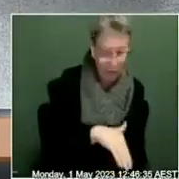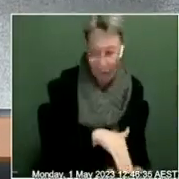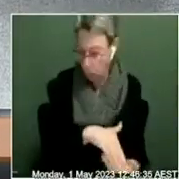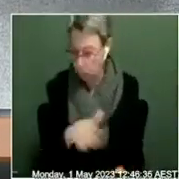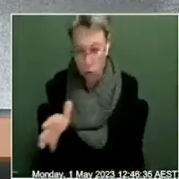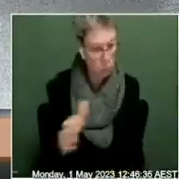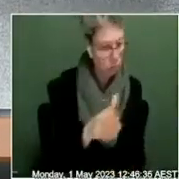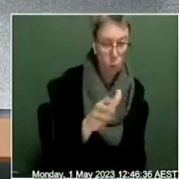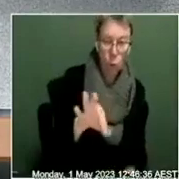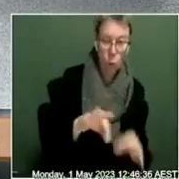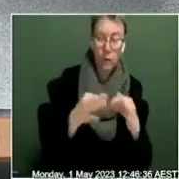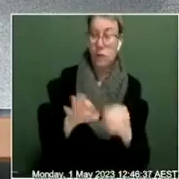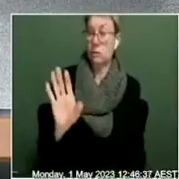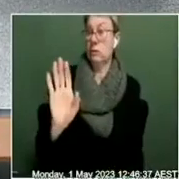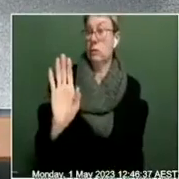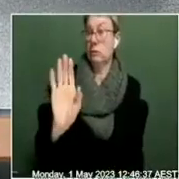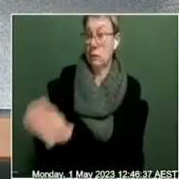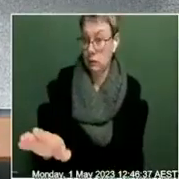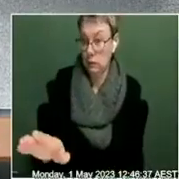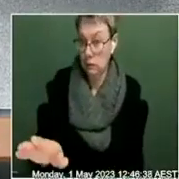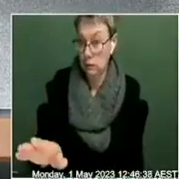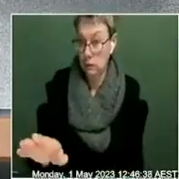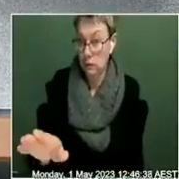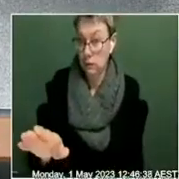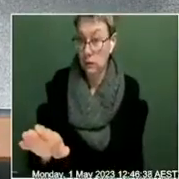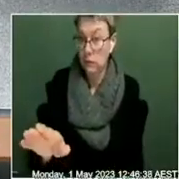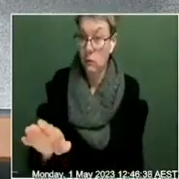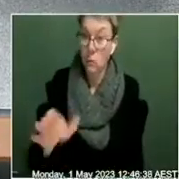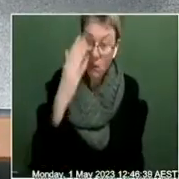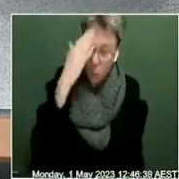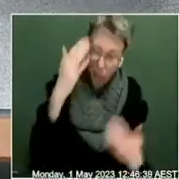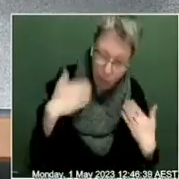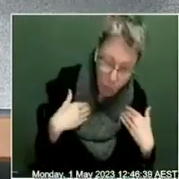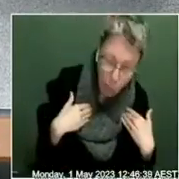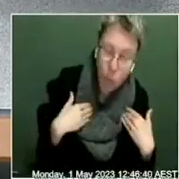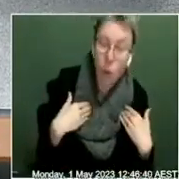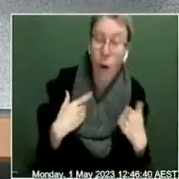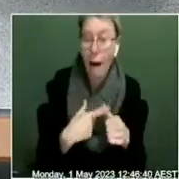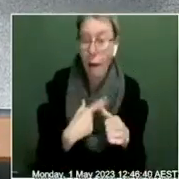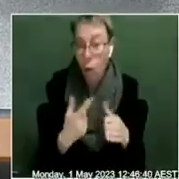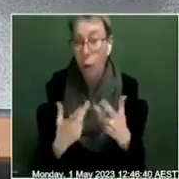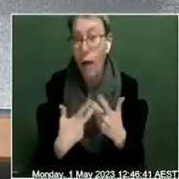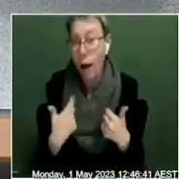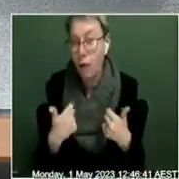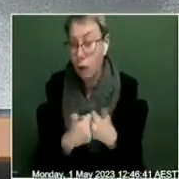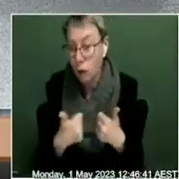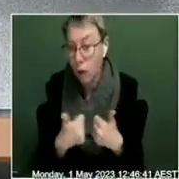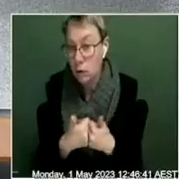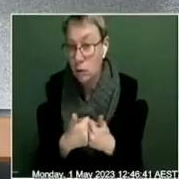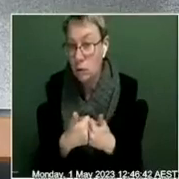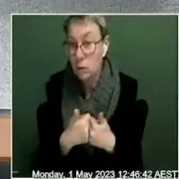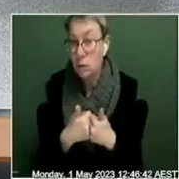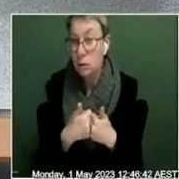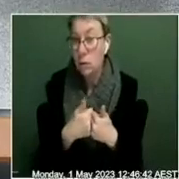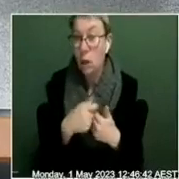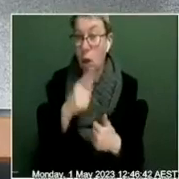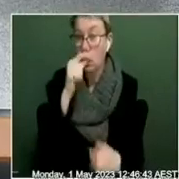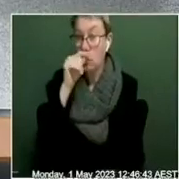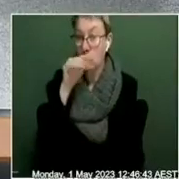their ACCO or their mainstream health service and should receive a culturally